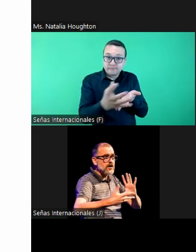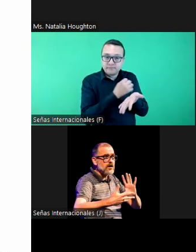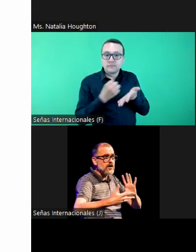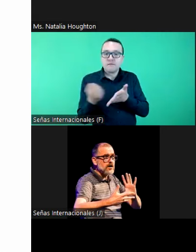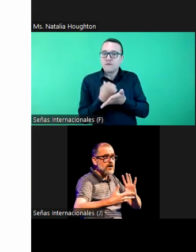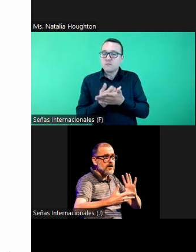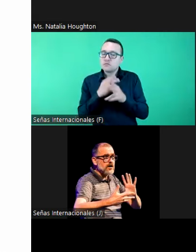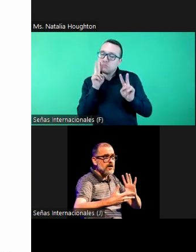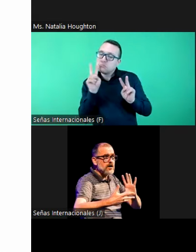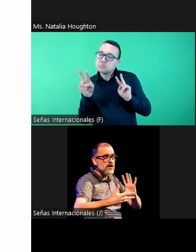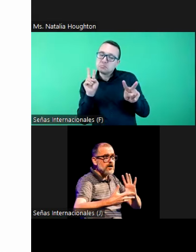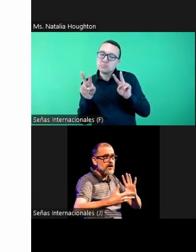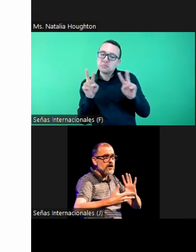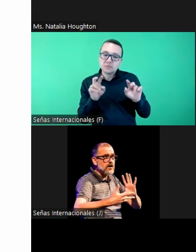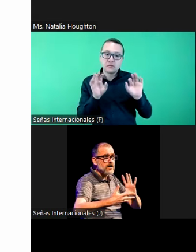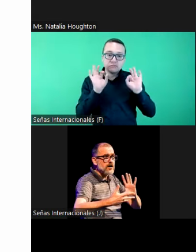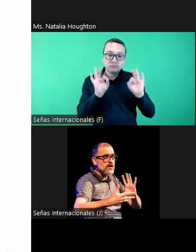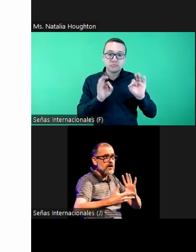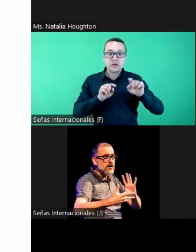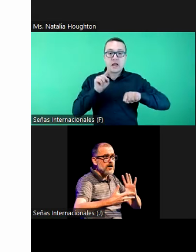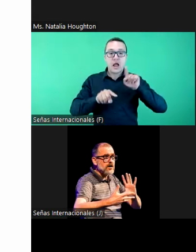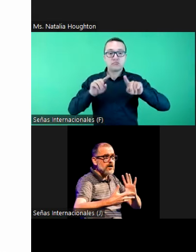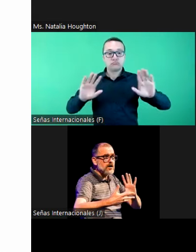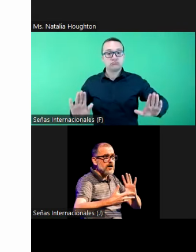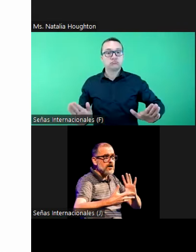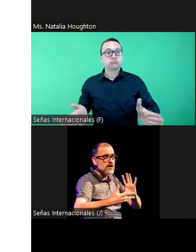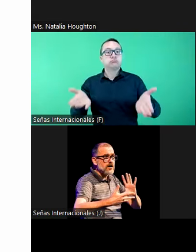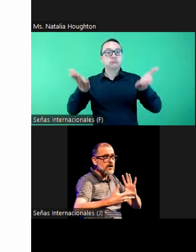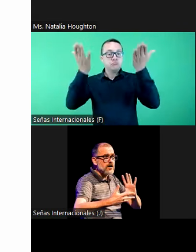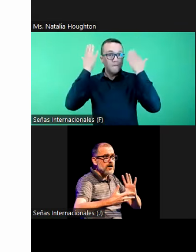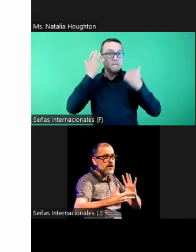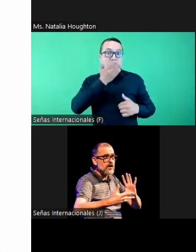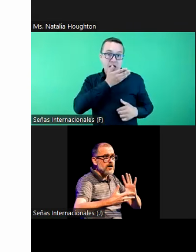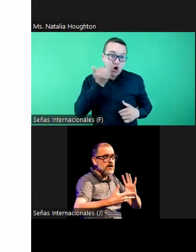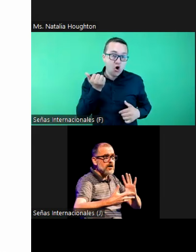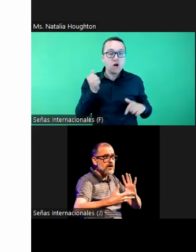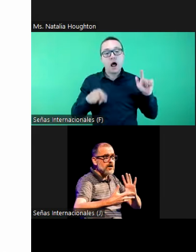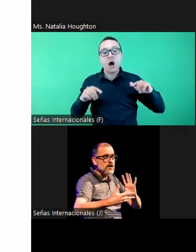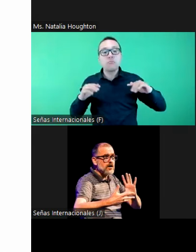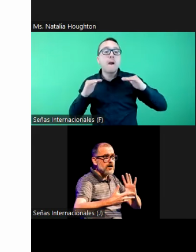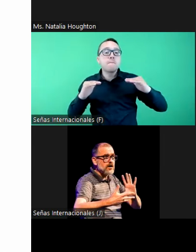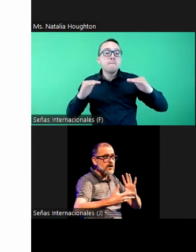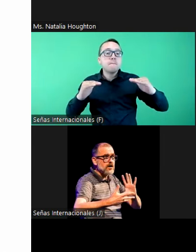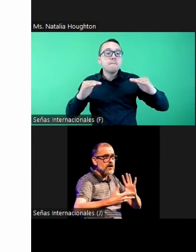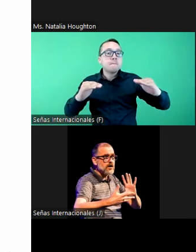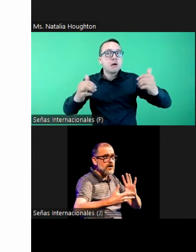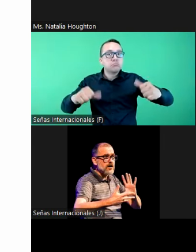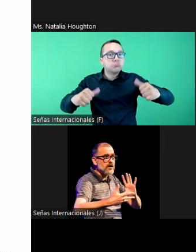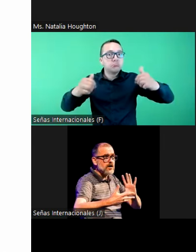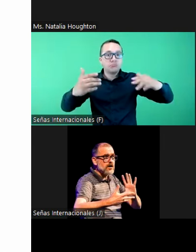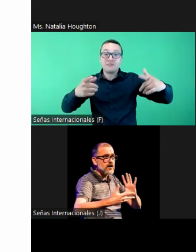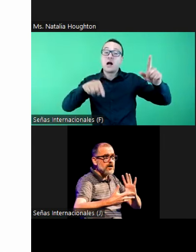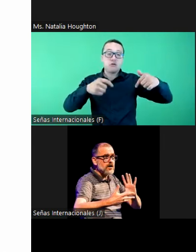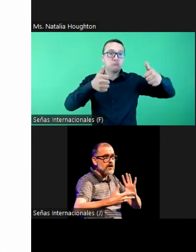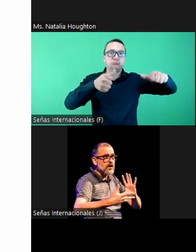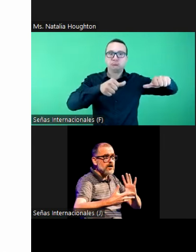we have been able to look at this from a